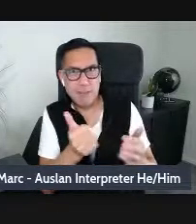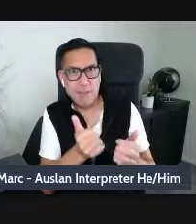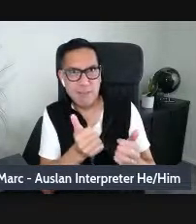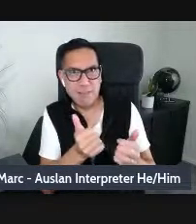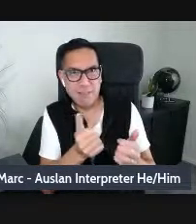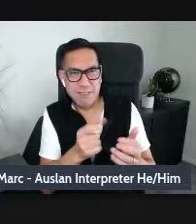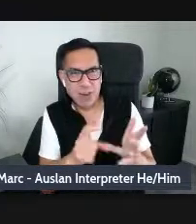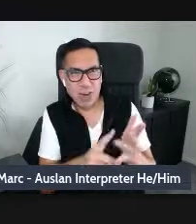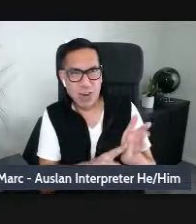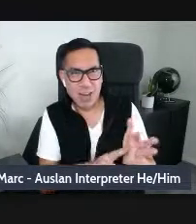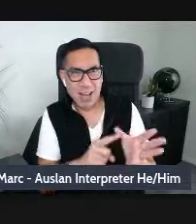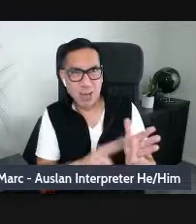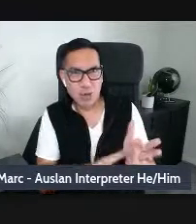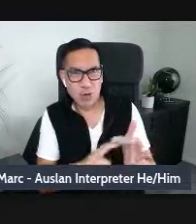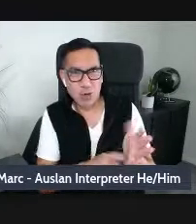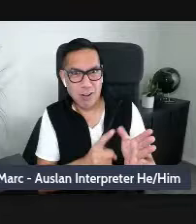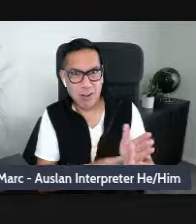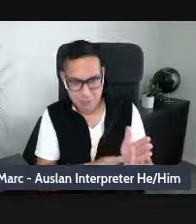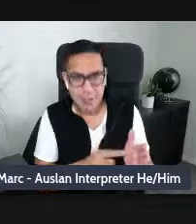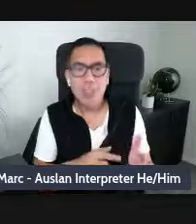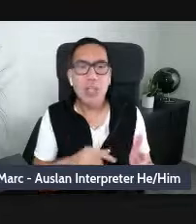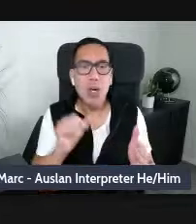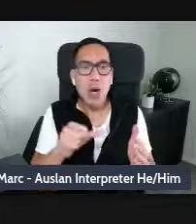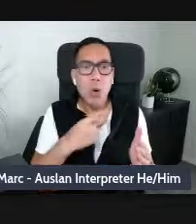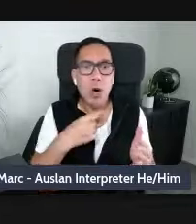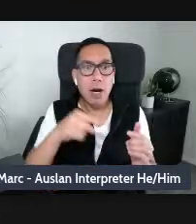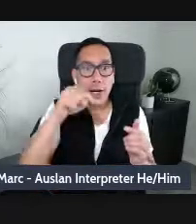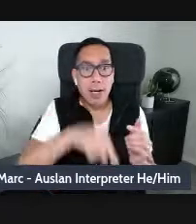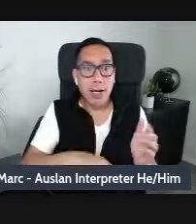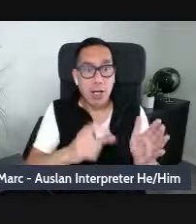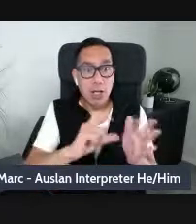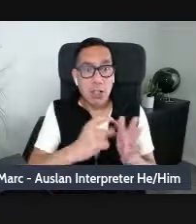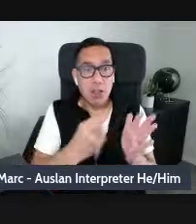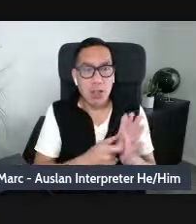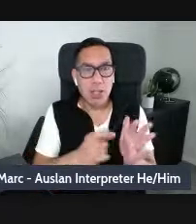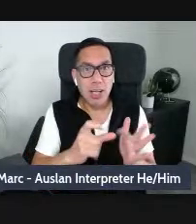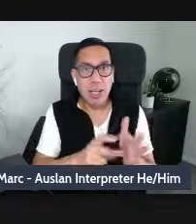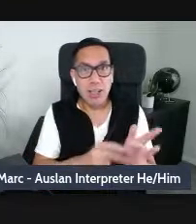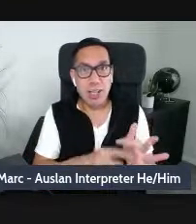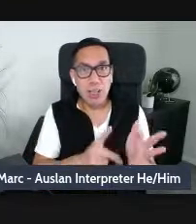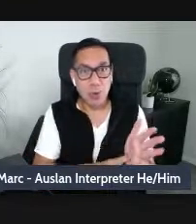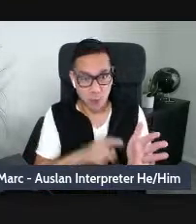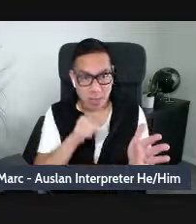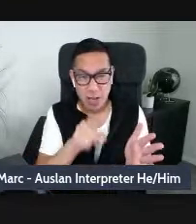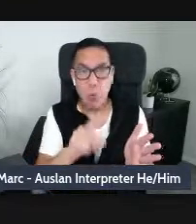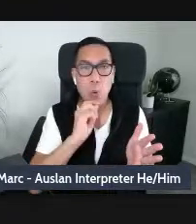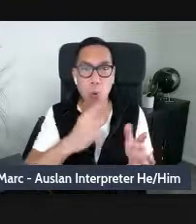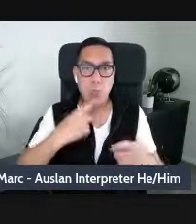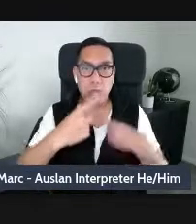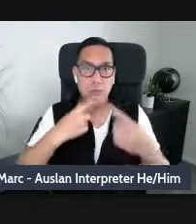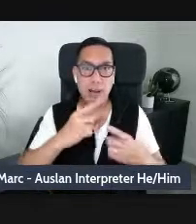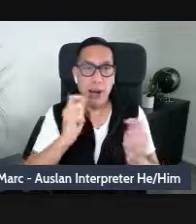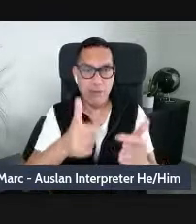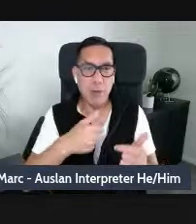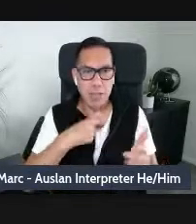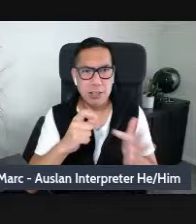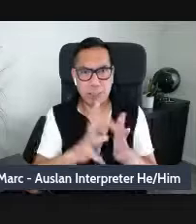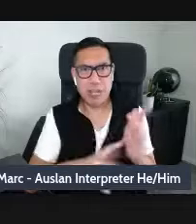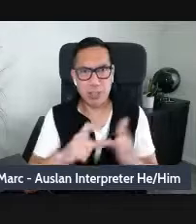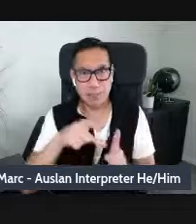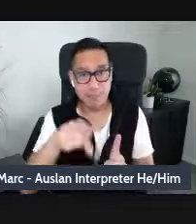Jill, if you could just click. Yeah, so Dr. Daniel Beard, who'll be speaking after me during his PhD, made a really remarkable discovery